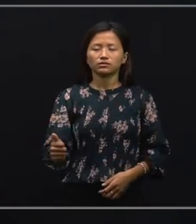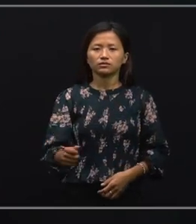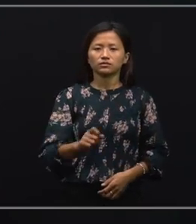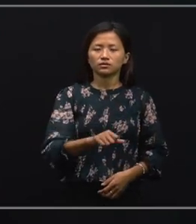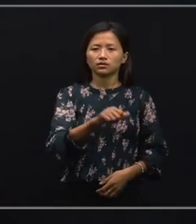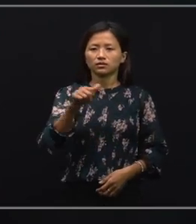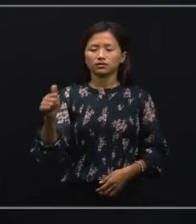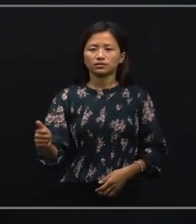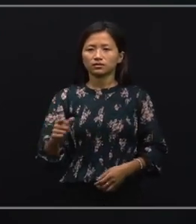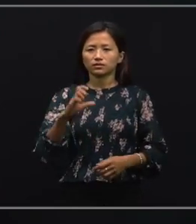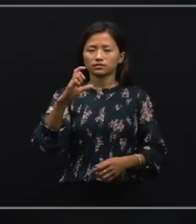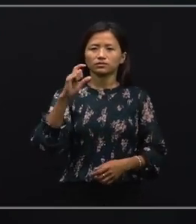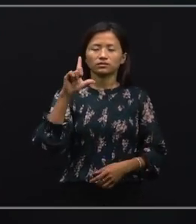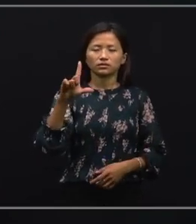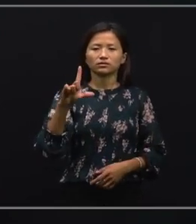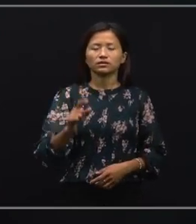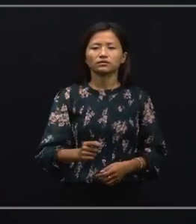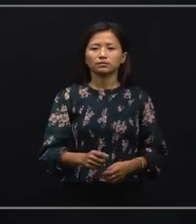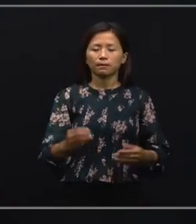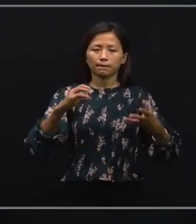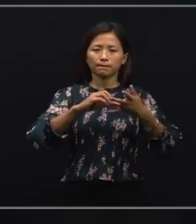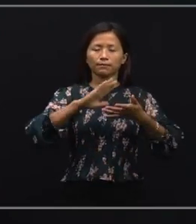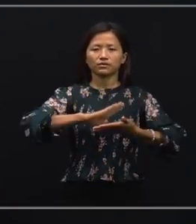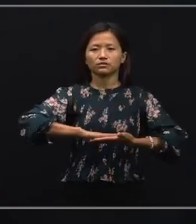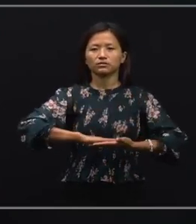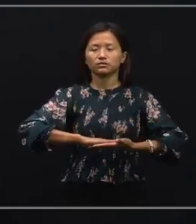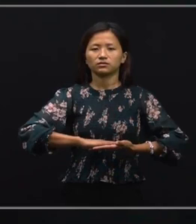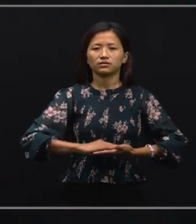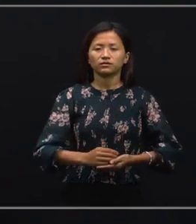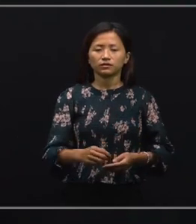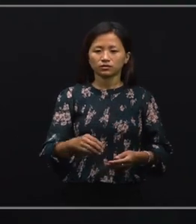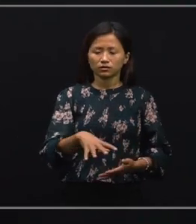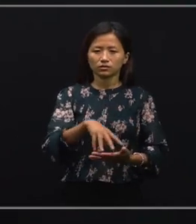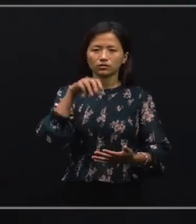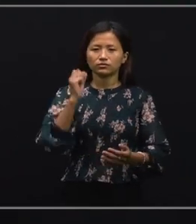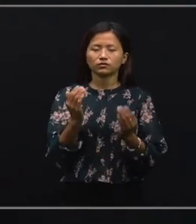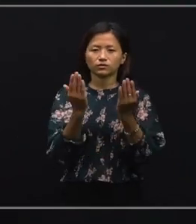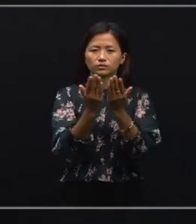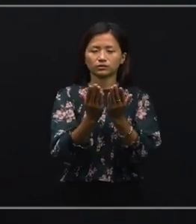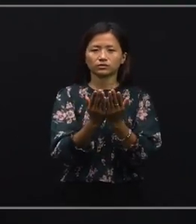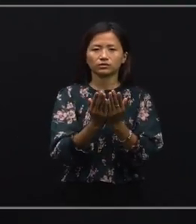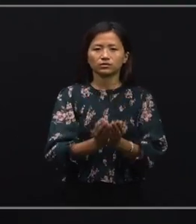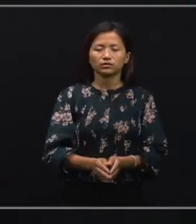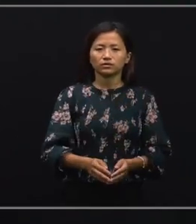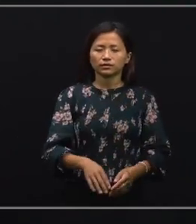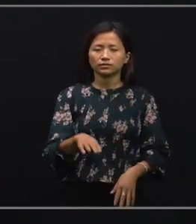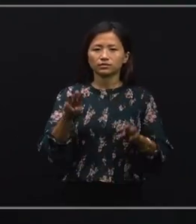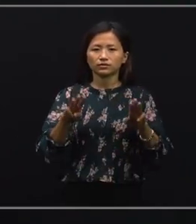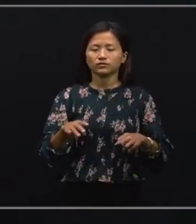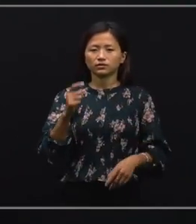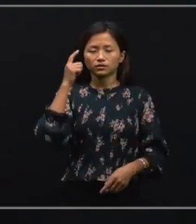want inter-clan marriages. That is what we have learned from the books. And the same thing might have